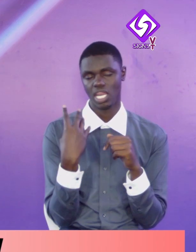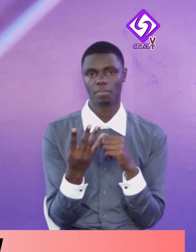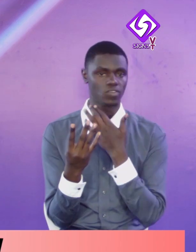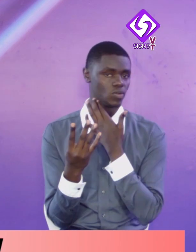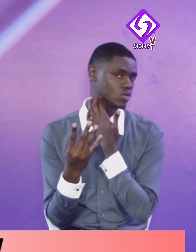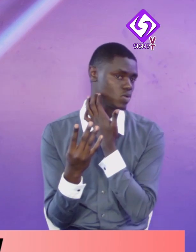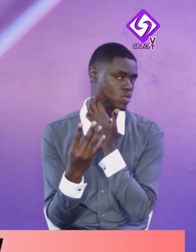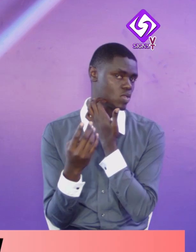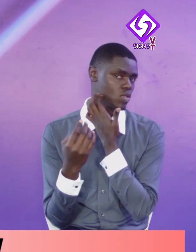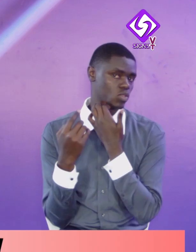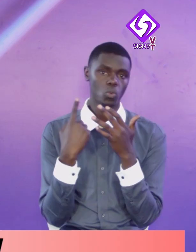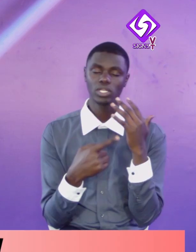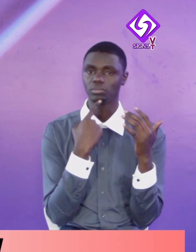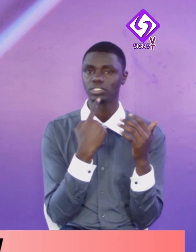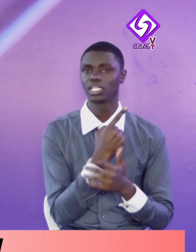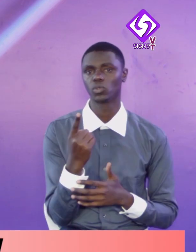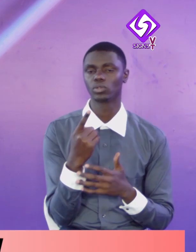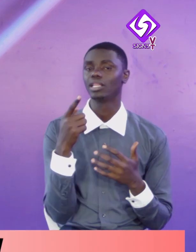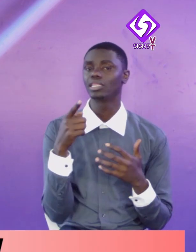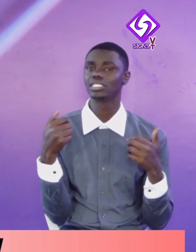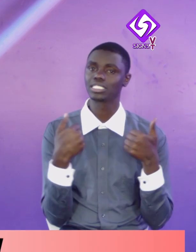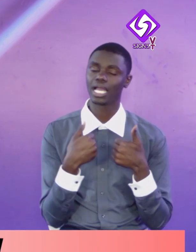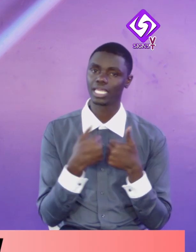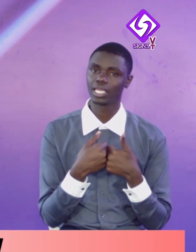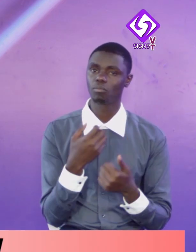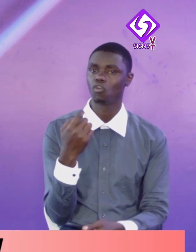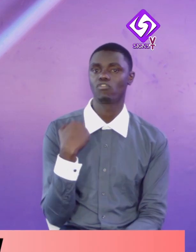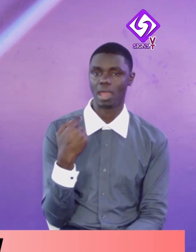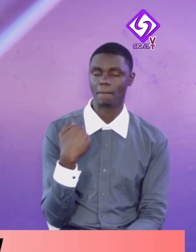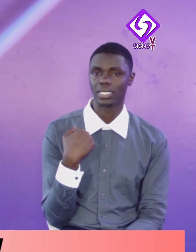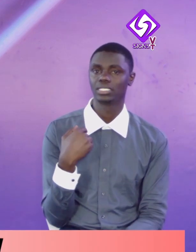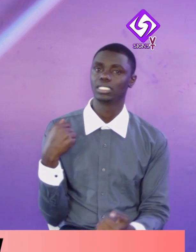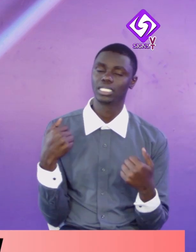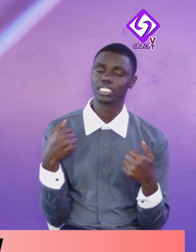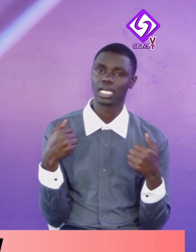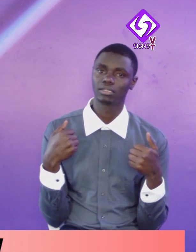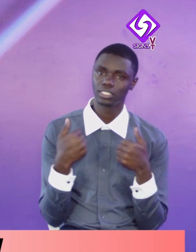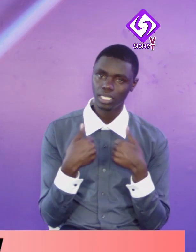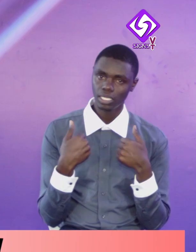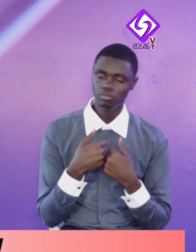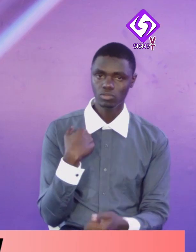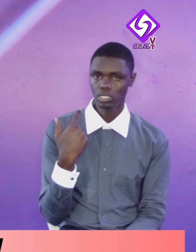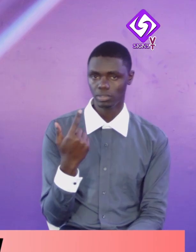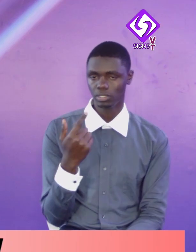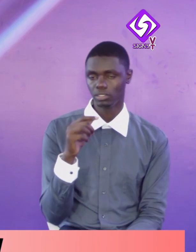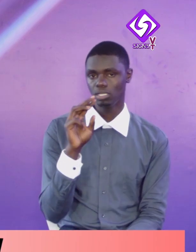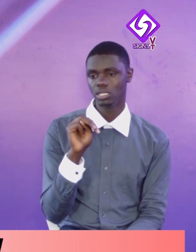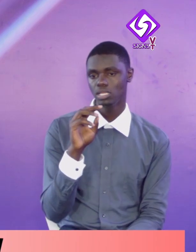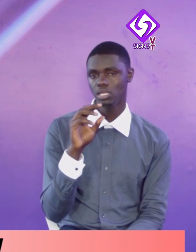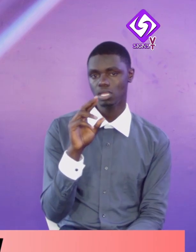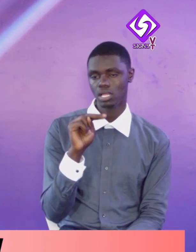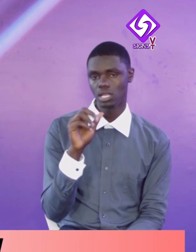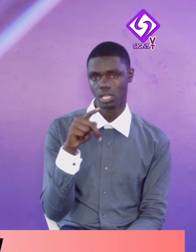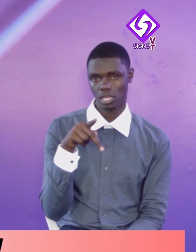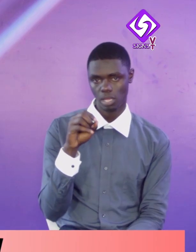I'm telling you, Malolo, this thing is a game of numbers. It is about numbers. So Napoli, if they want to win, they